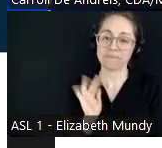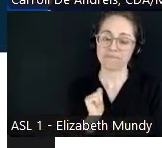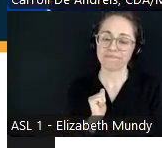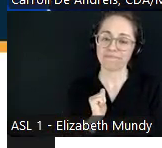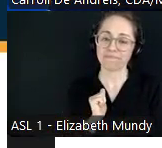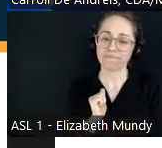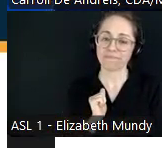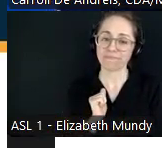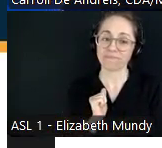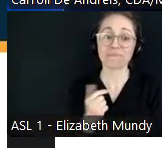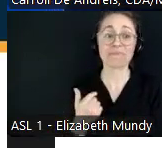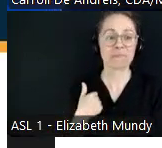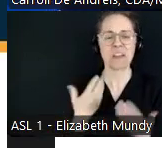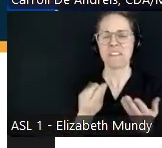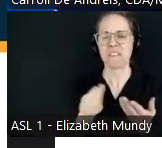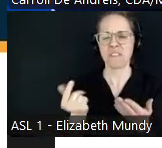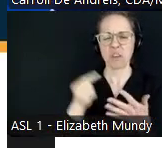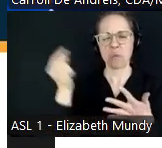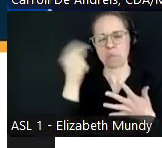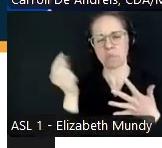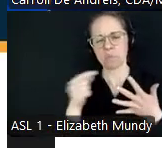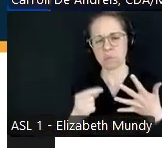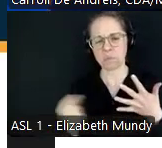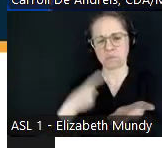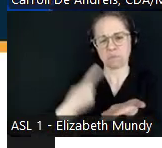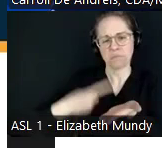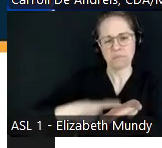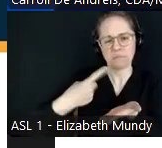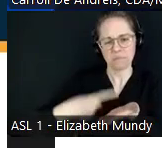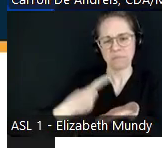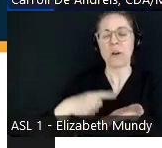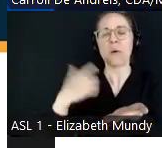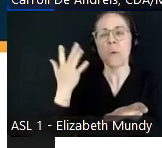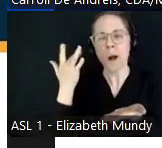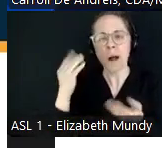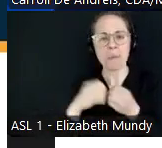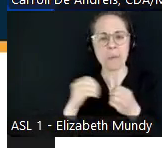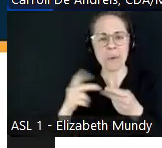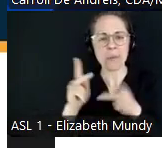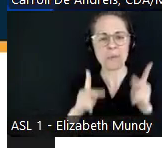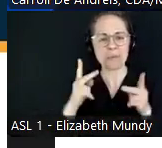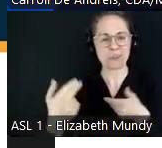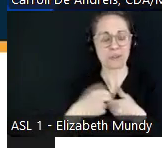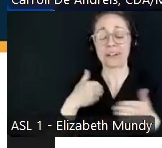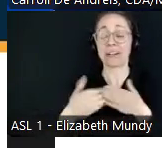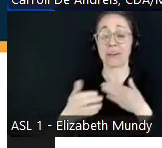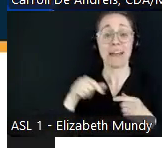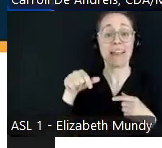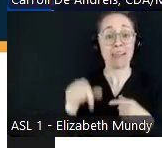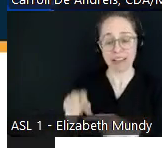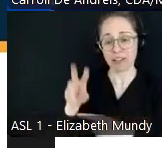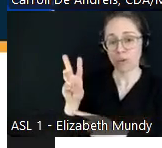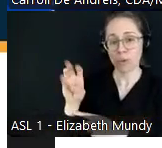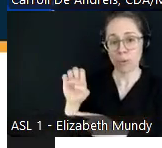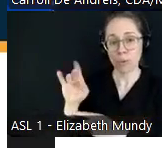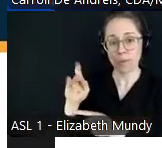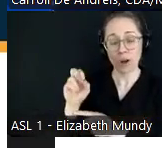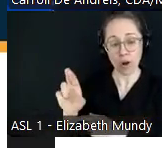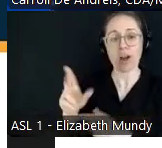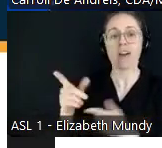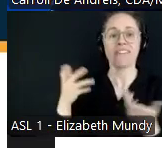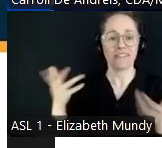go ahead and go over a few logistics as everyone starts to log on. This is a webinar, and we do have American